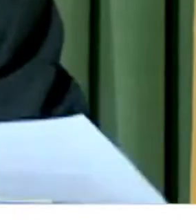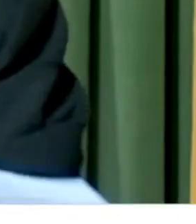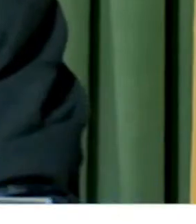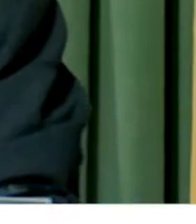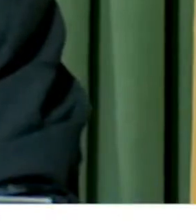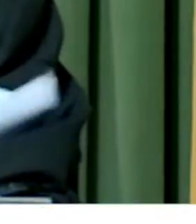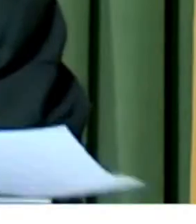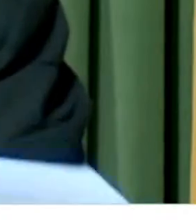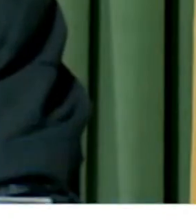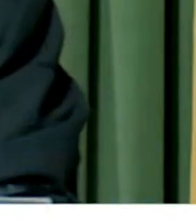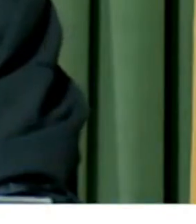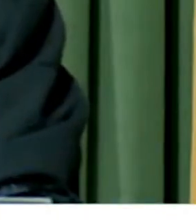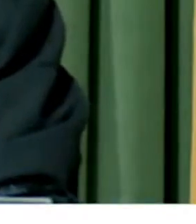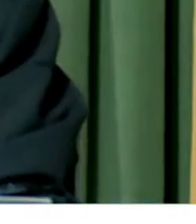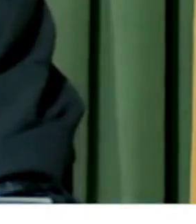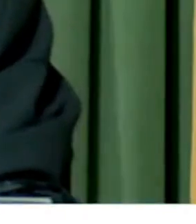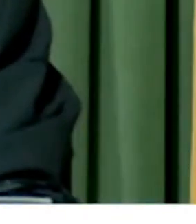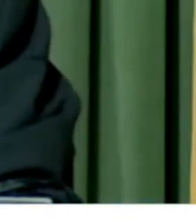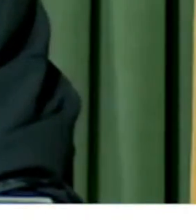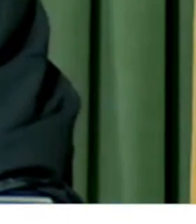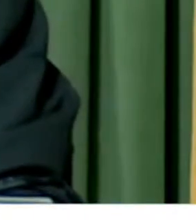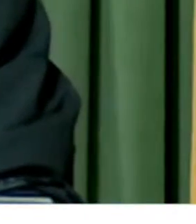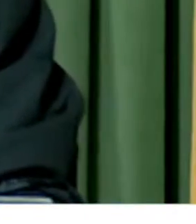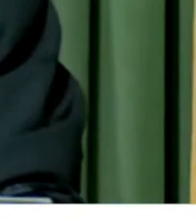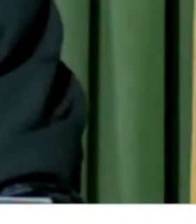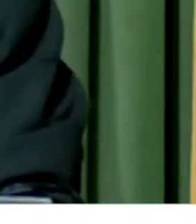not dwell on the same.